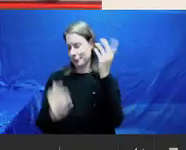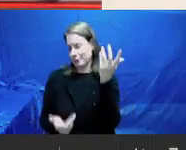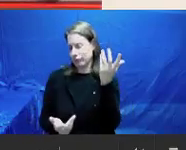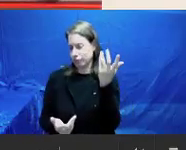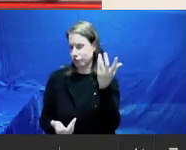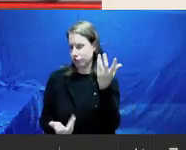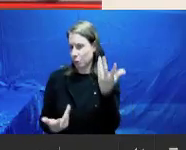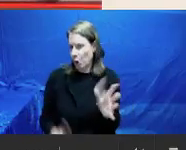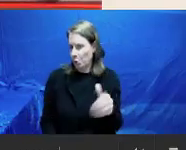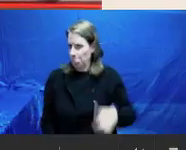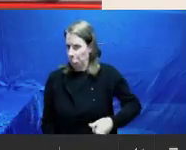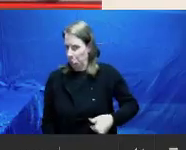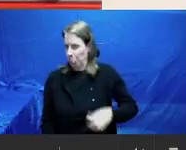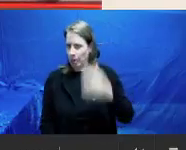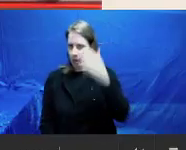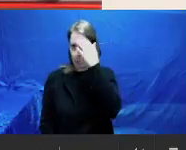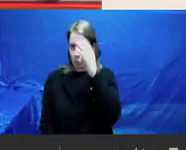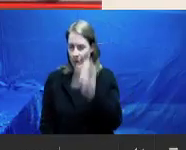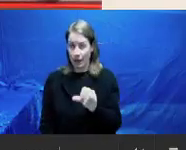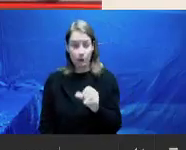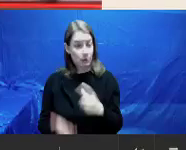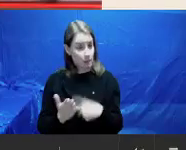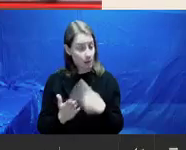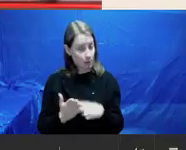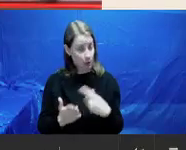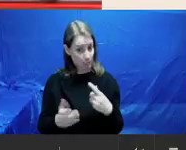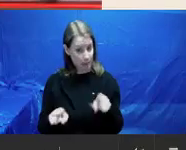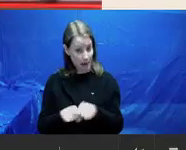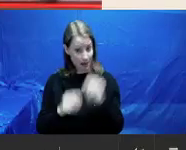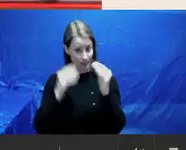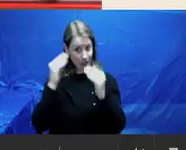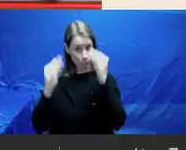complex for us, and we have to really slow down when we learn to